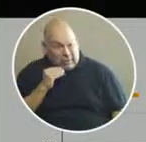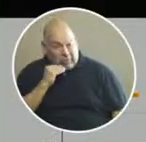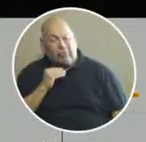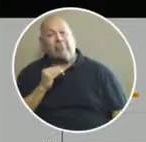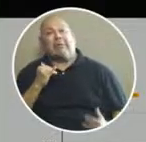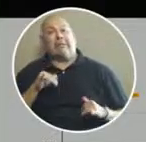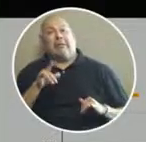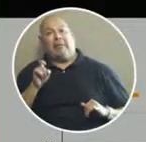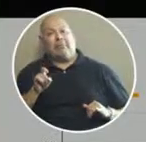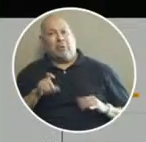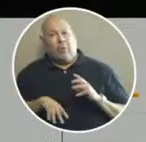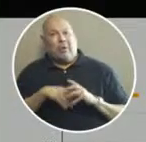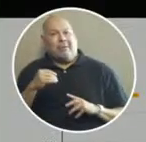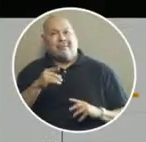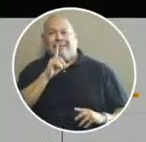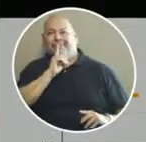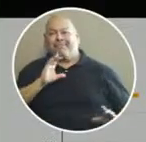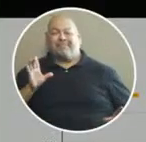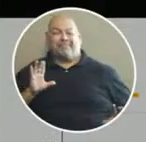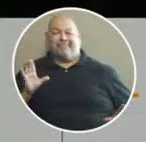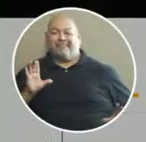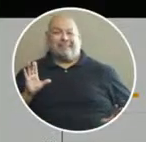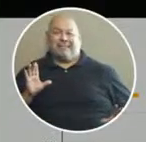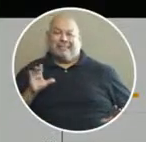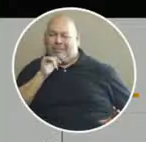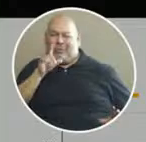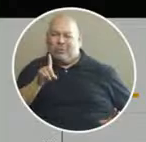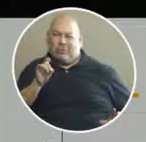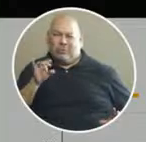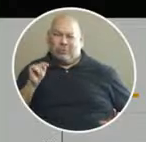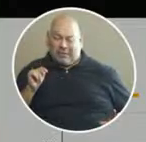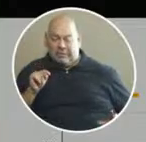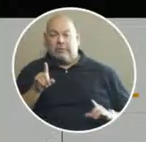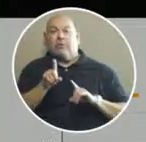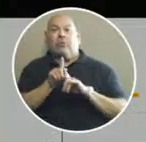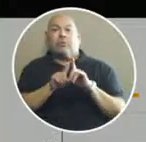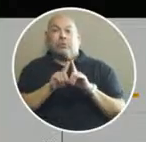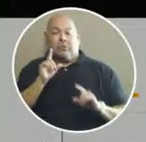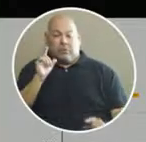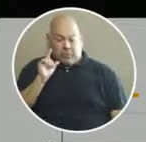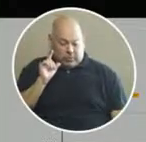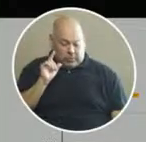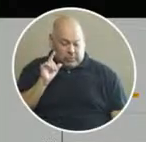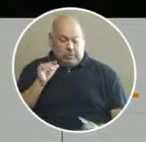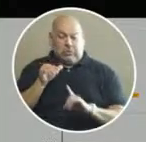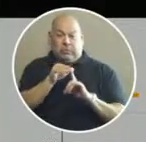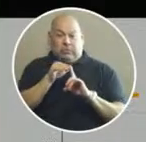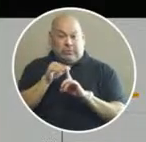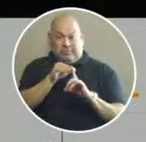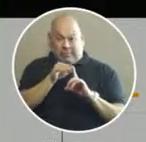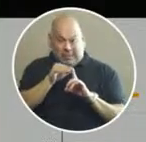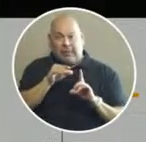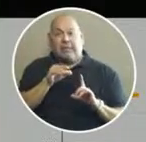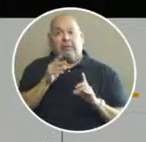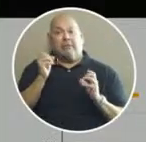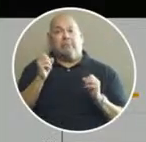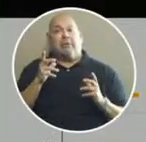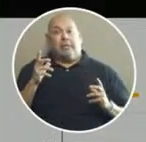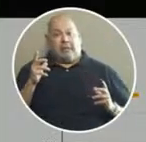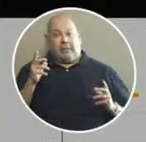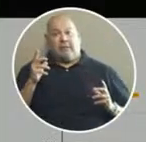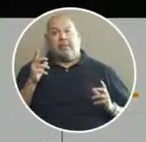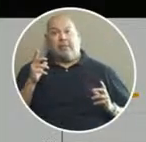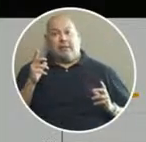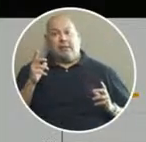need to be going outside, please just don't do it. Also, as a reminder, many of